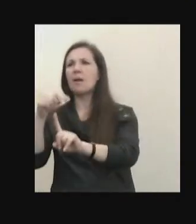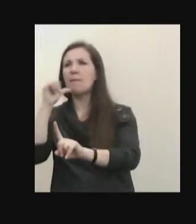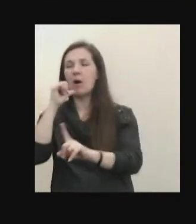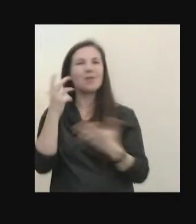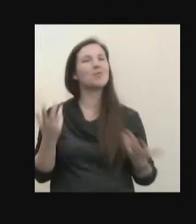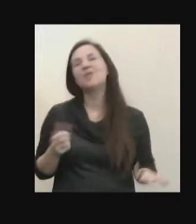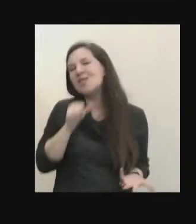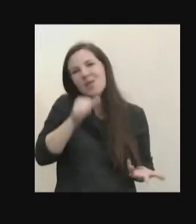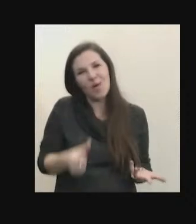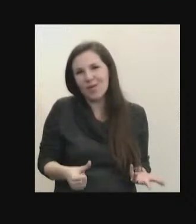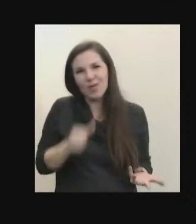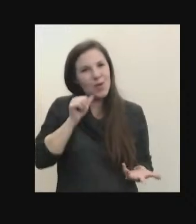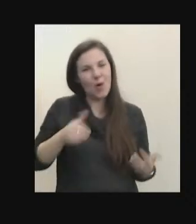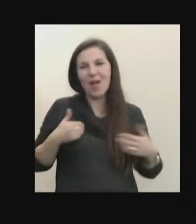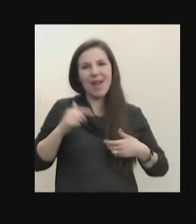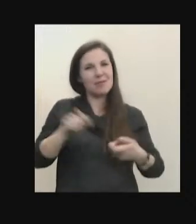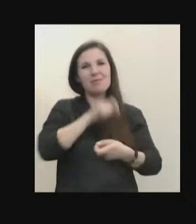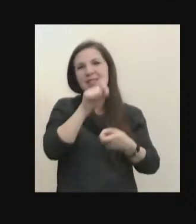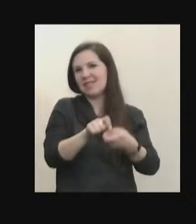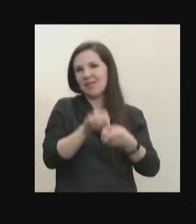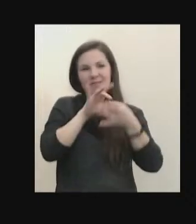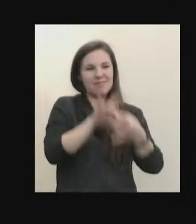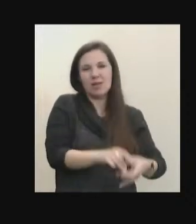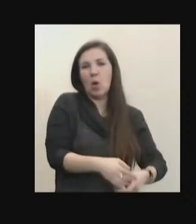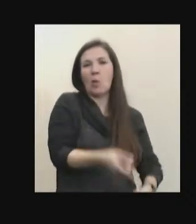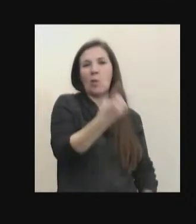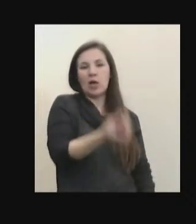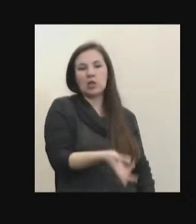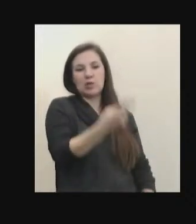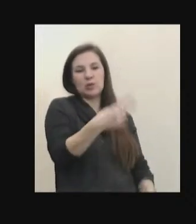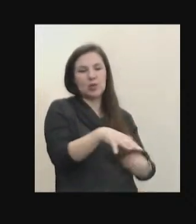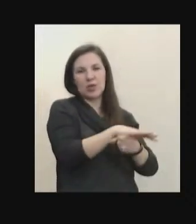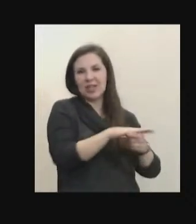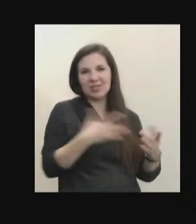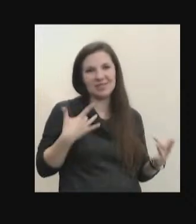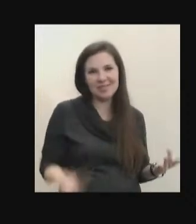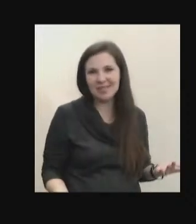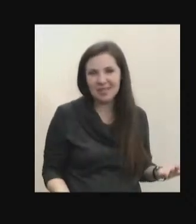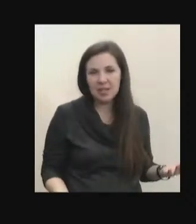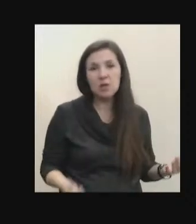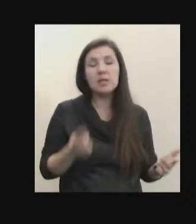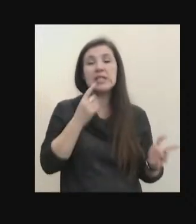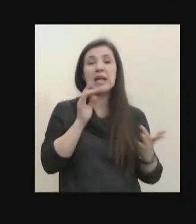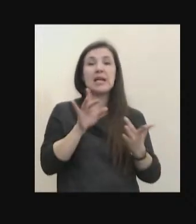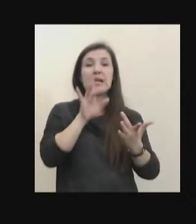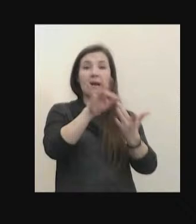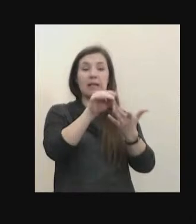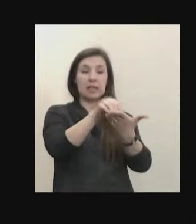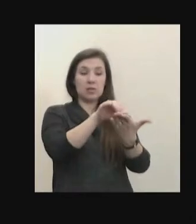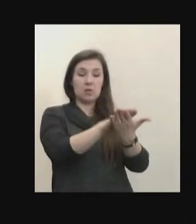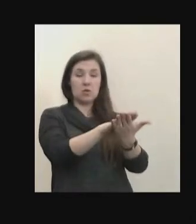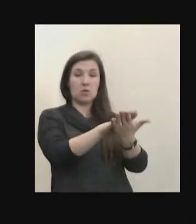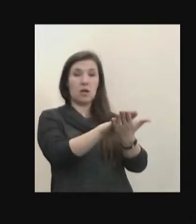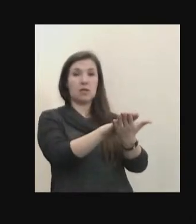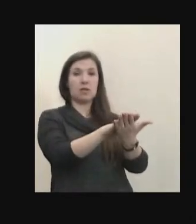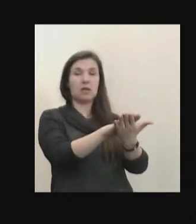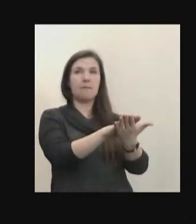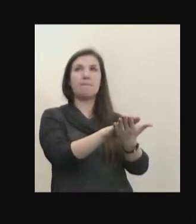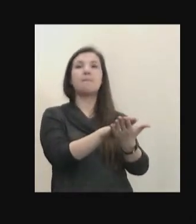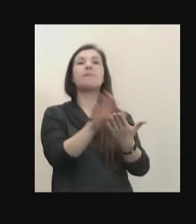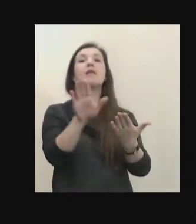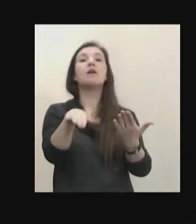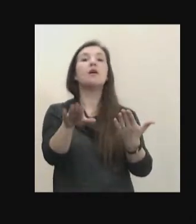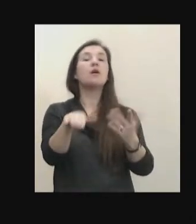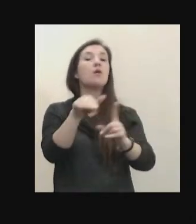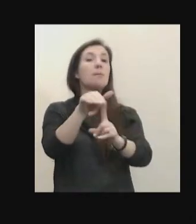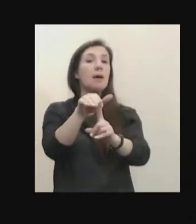We don't release the specifics associated with 1 or 2 locations. We've said the contact tracing indicates, and I want to remind you, Ron,